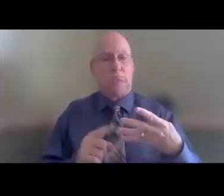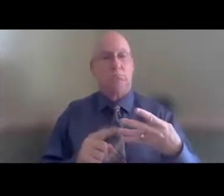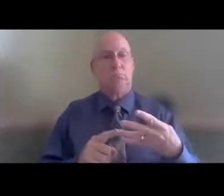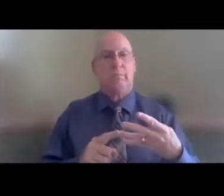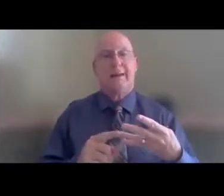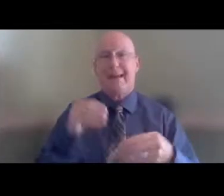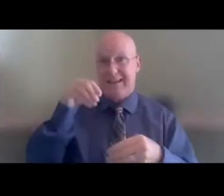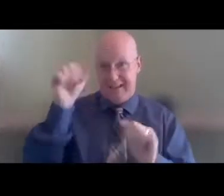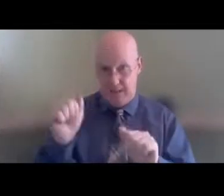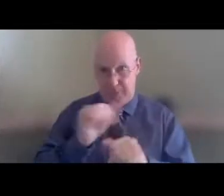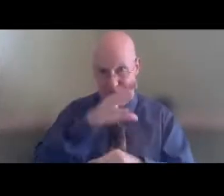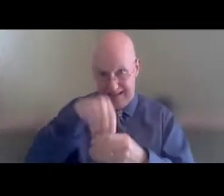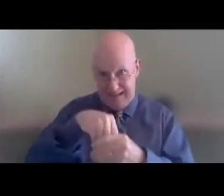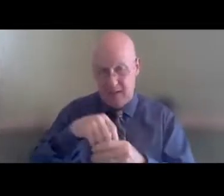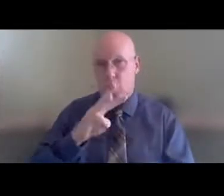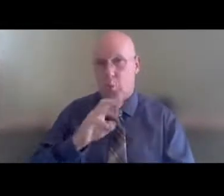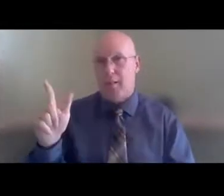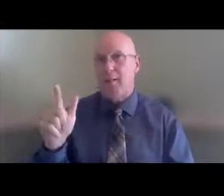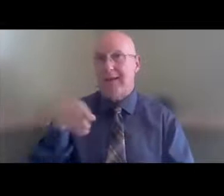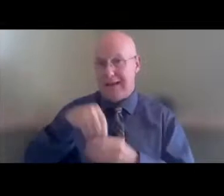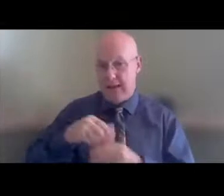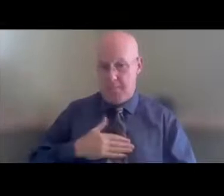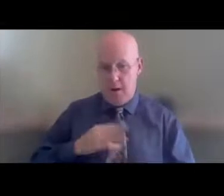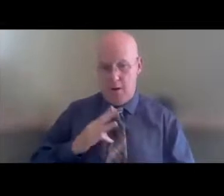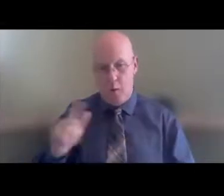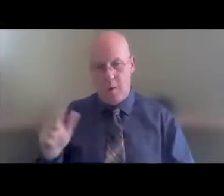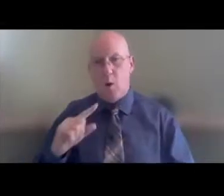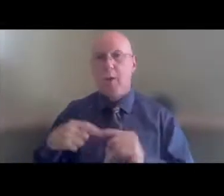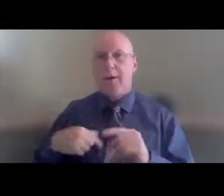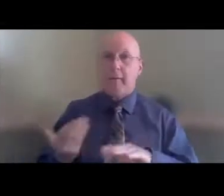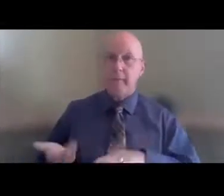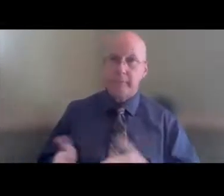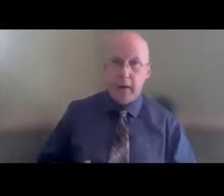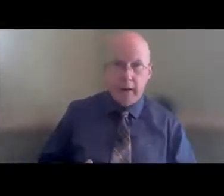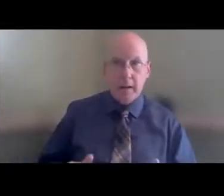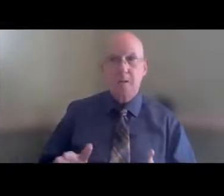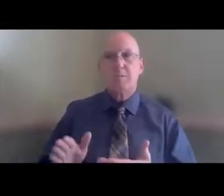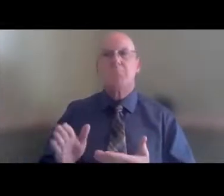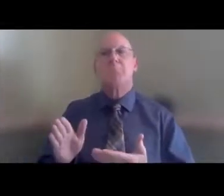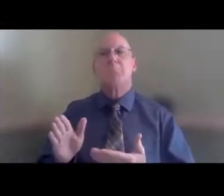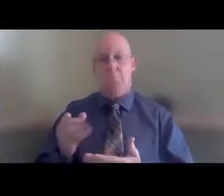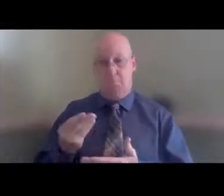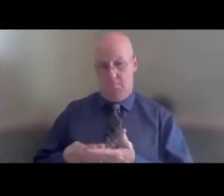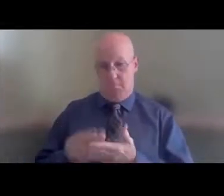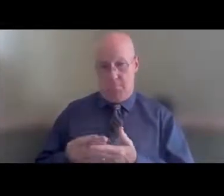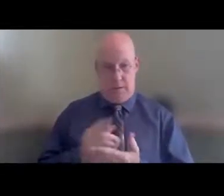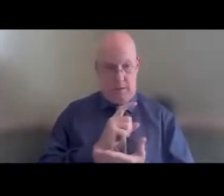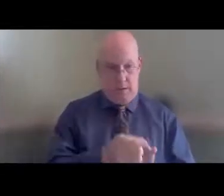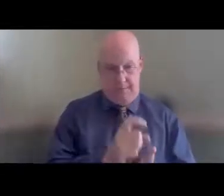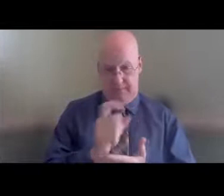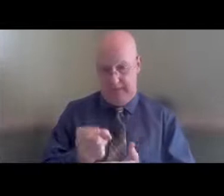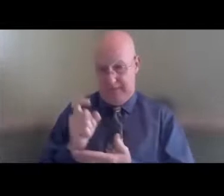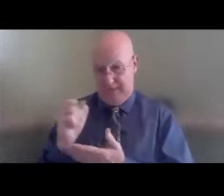will, so that within my will, it might say, when I die and I'm going to be giving my funds out to my